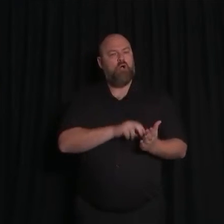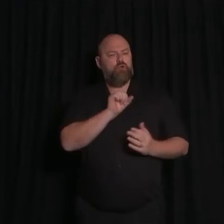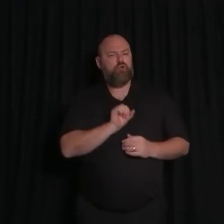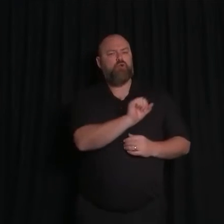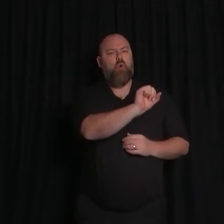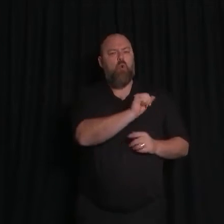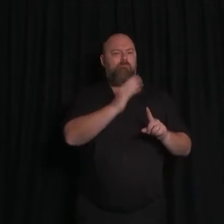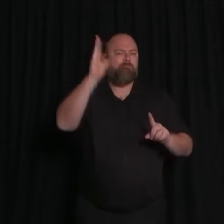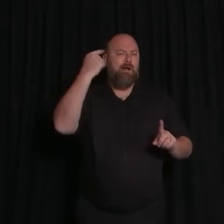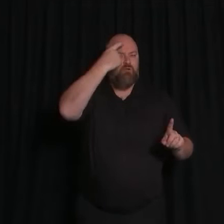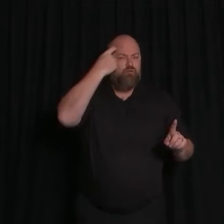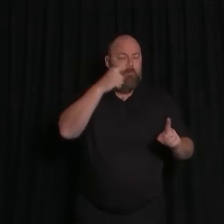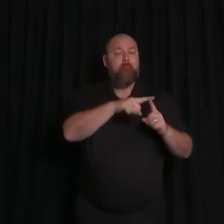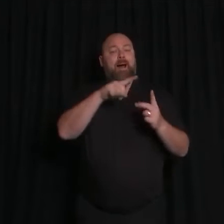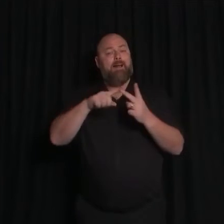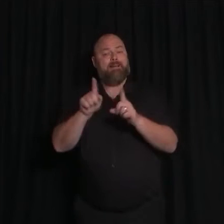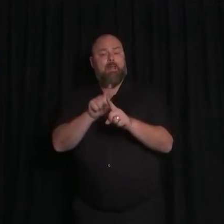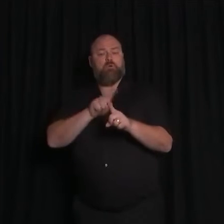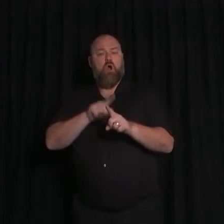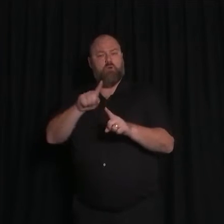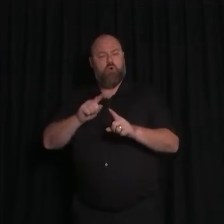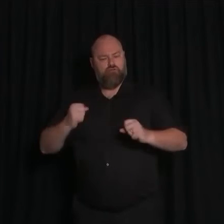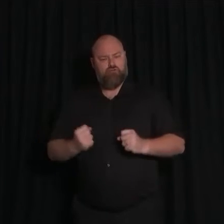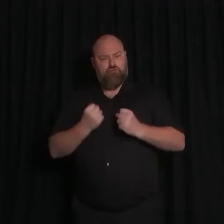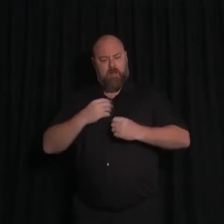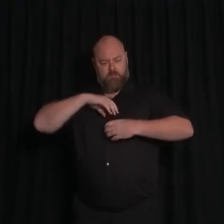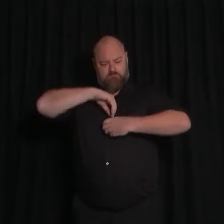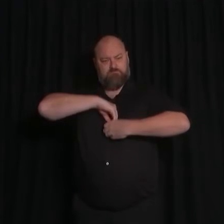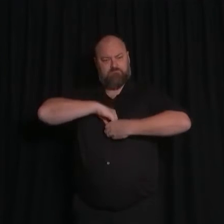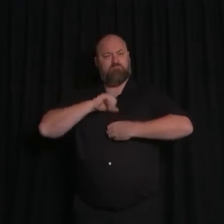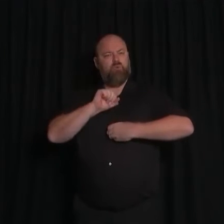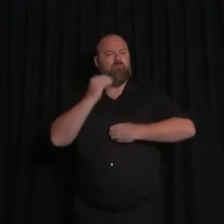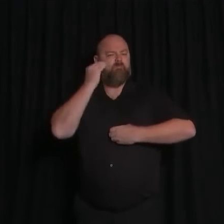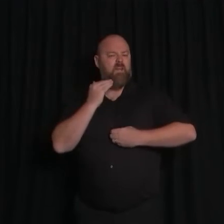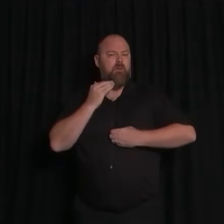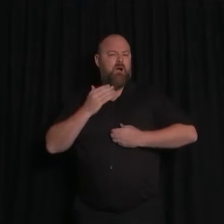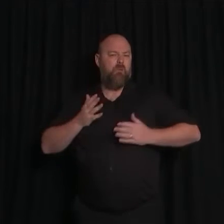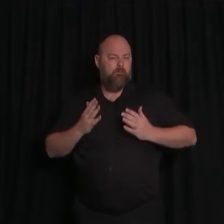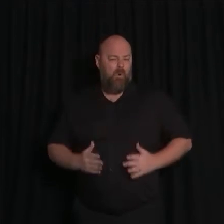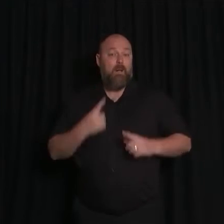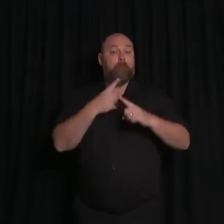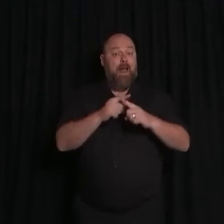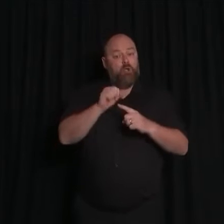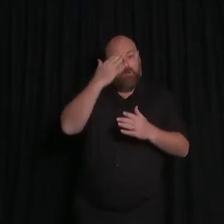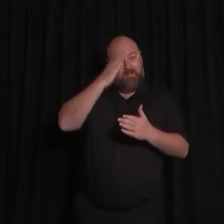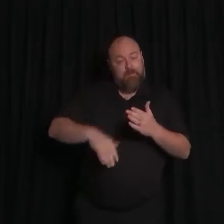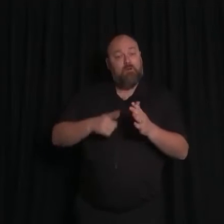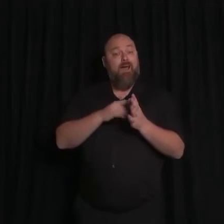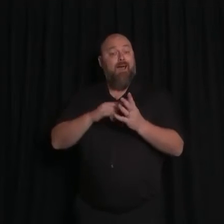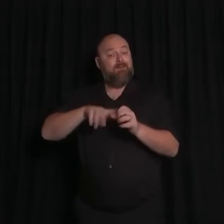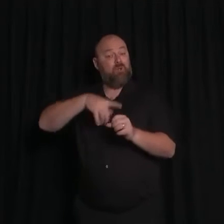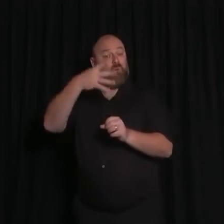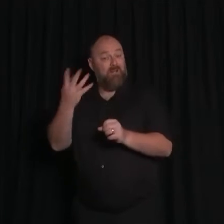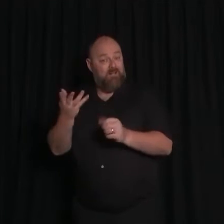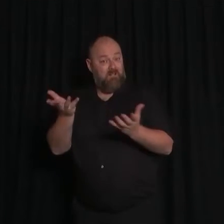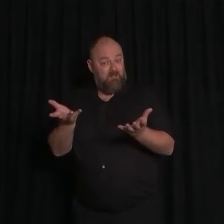the strength of the female body and the queer experience. What did you want people to learn listening to your music? I guess I didn't want them